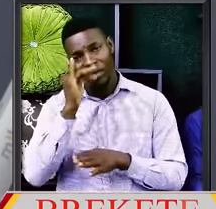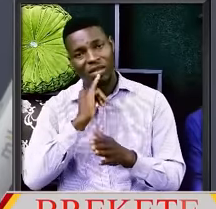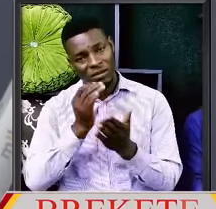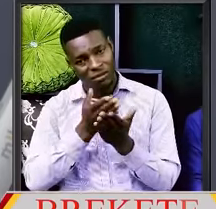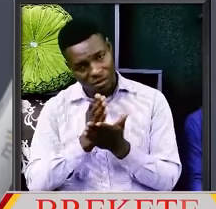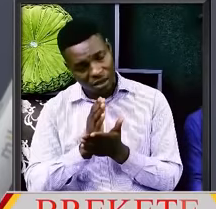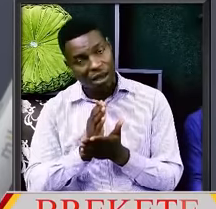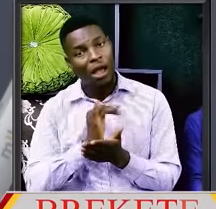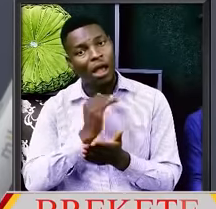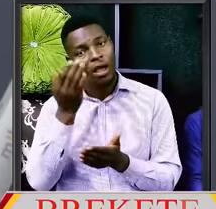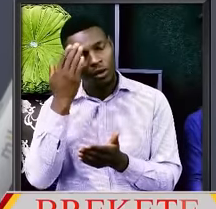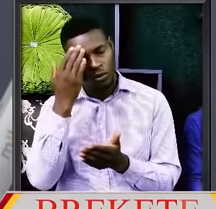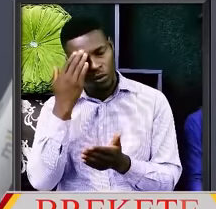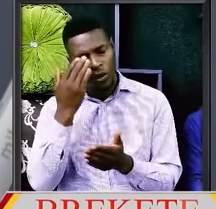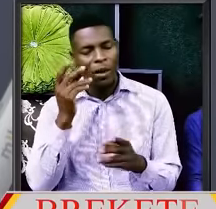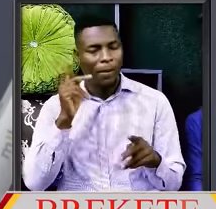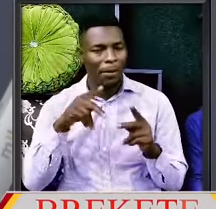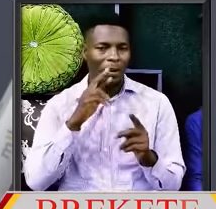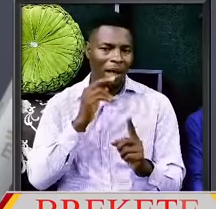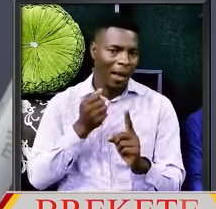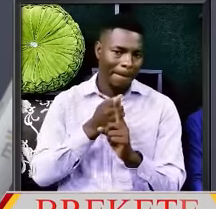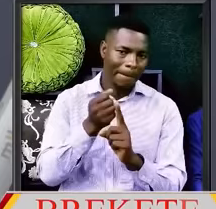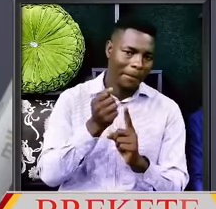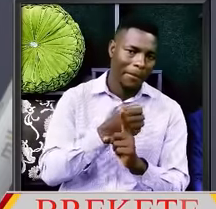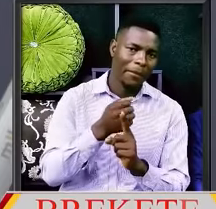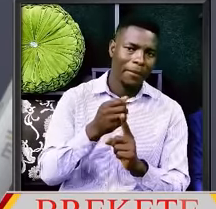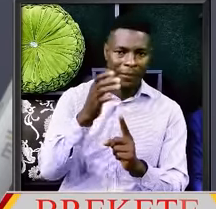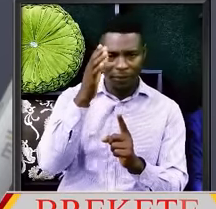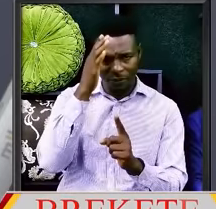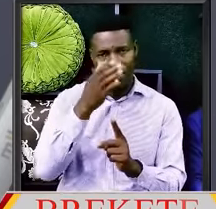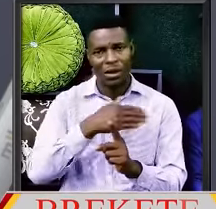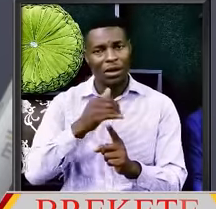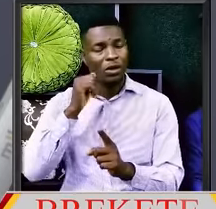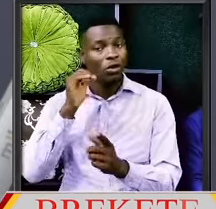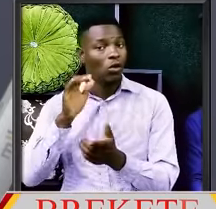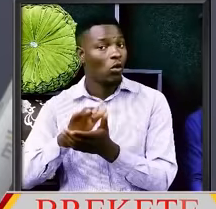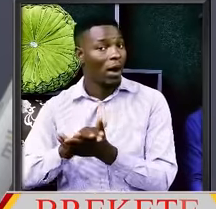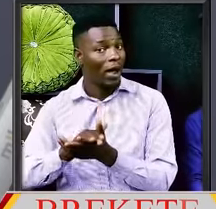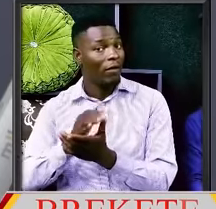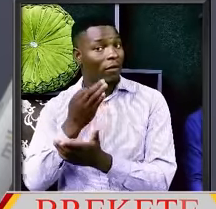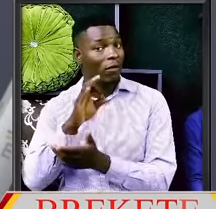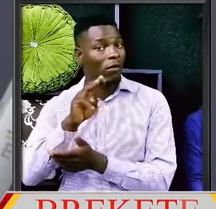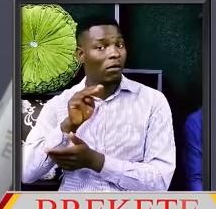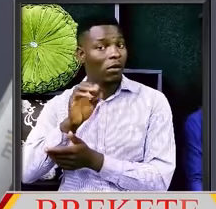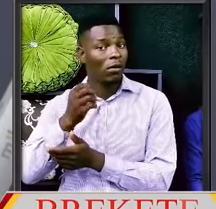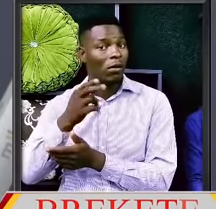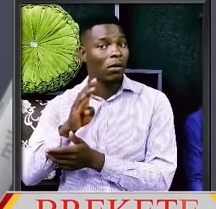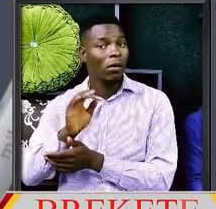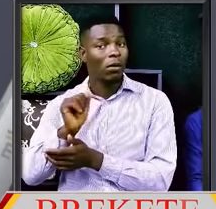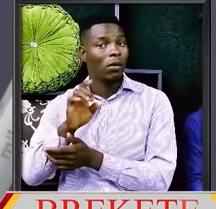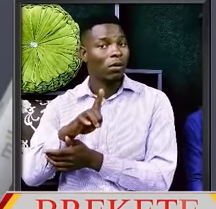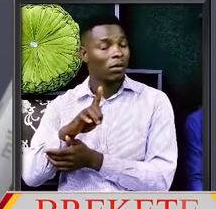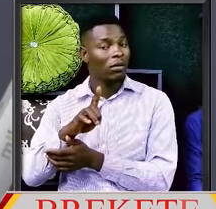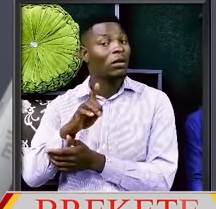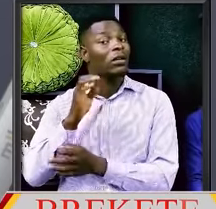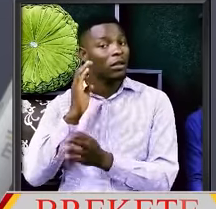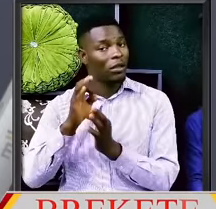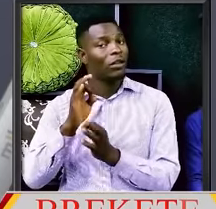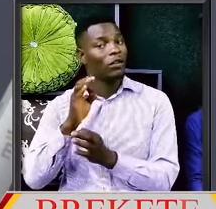Mohbad. People are bullying Wumi, who is the wife. But if Wumi know that she's innocent, why